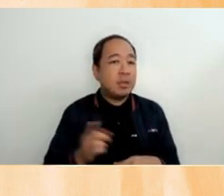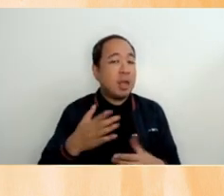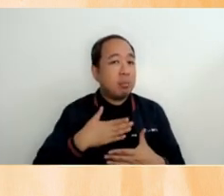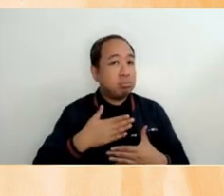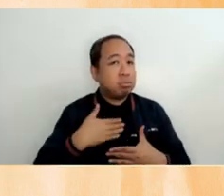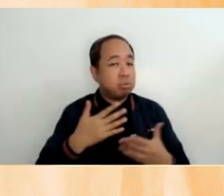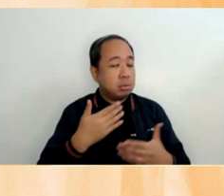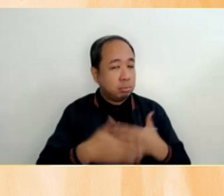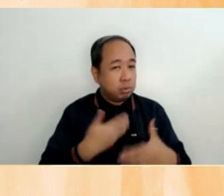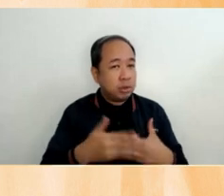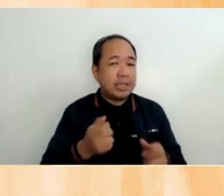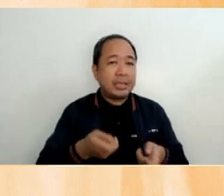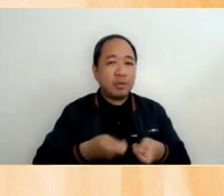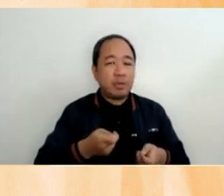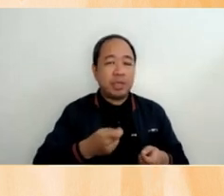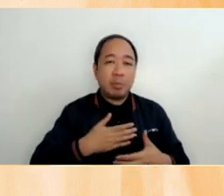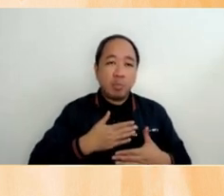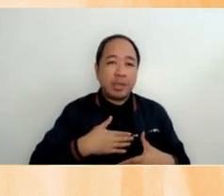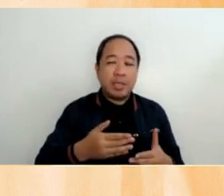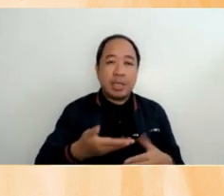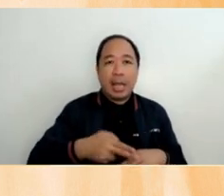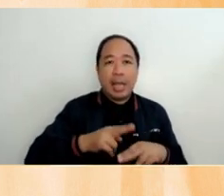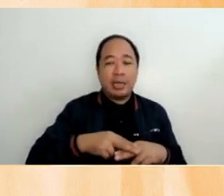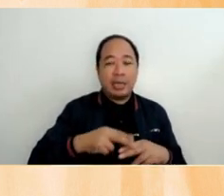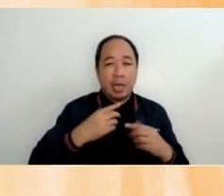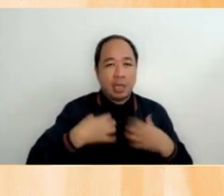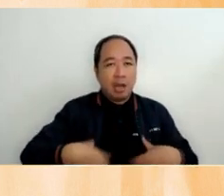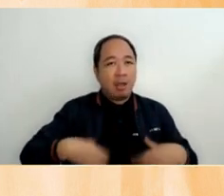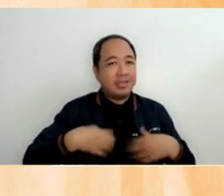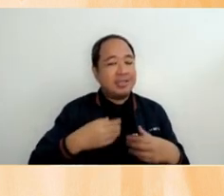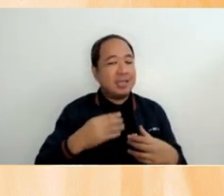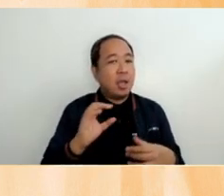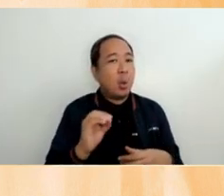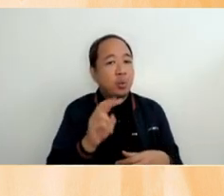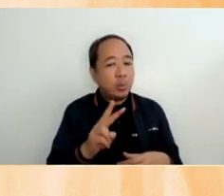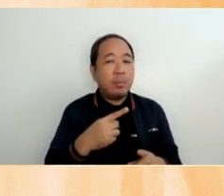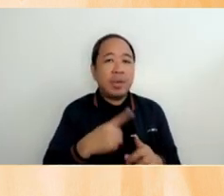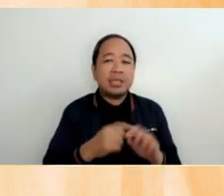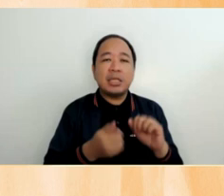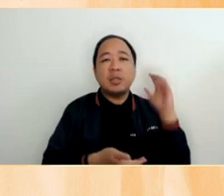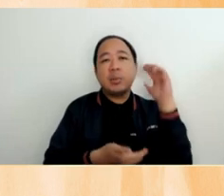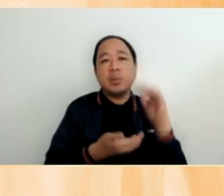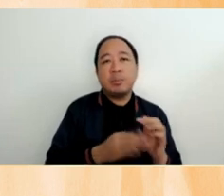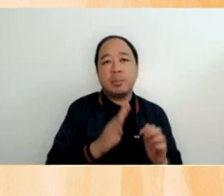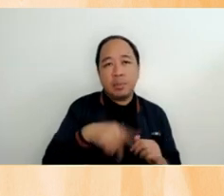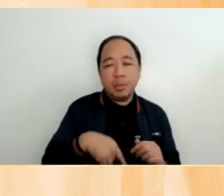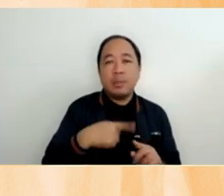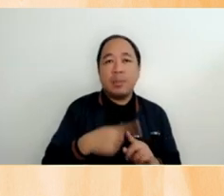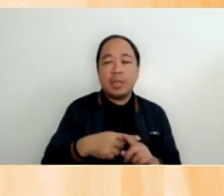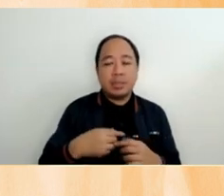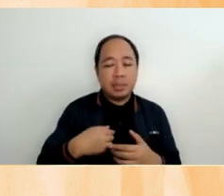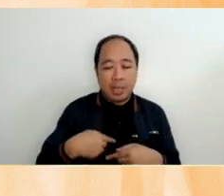Physiologically, it regulates breath, increases oxygen to the lungs, and can help reduce blood pressure and lower heart rate.